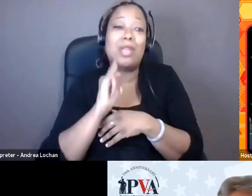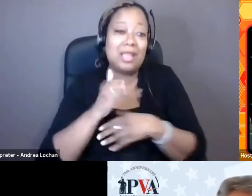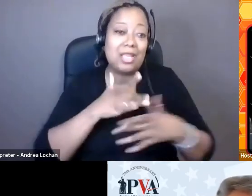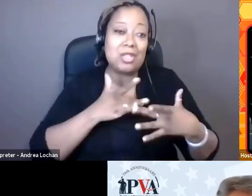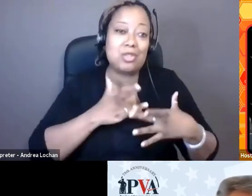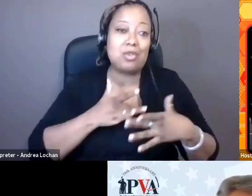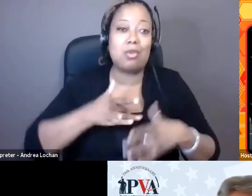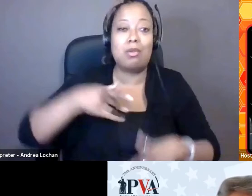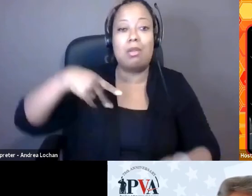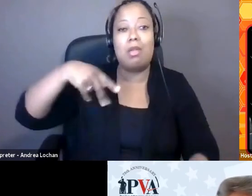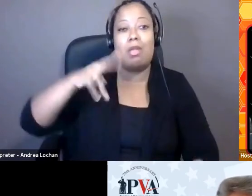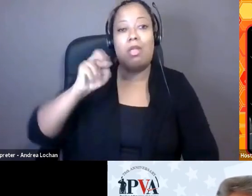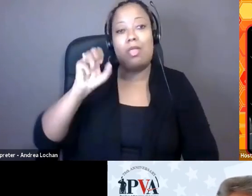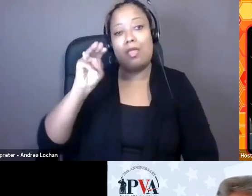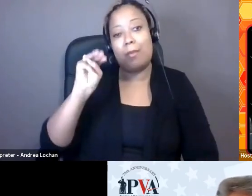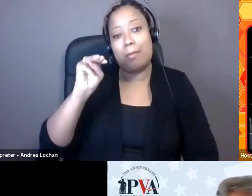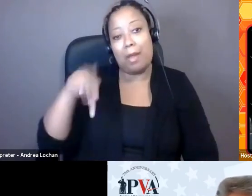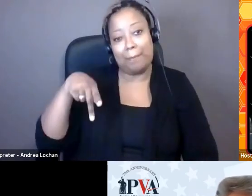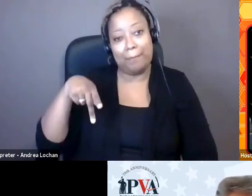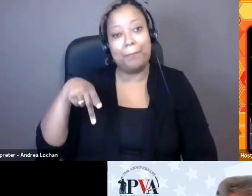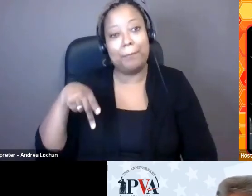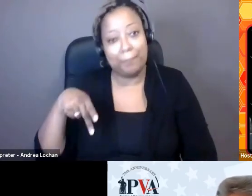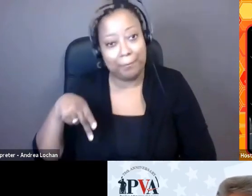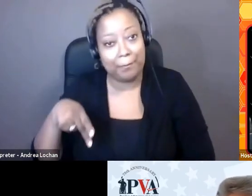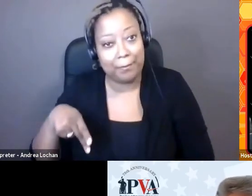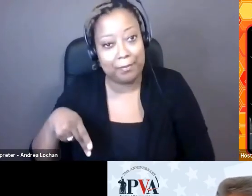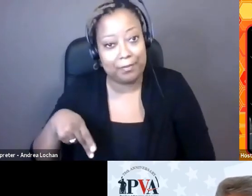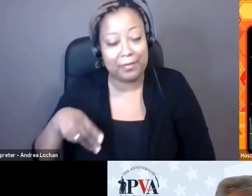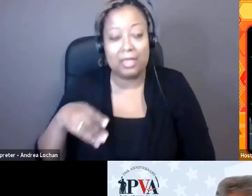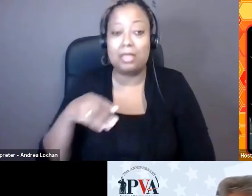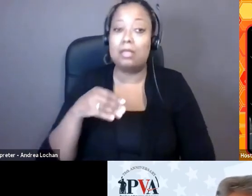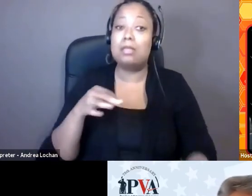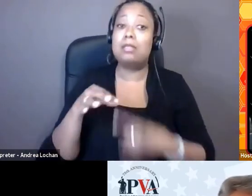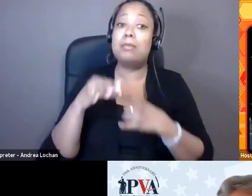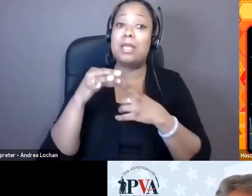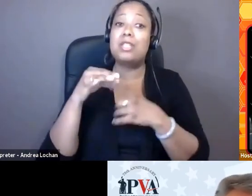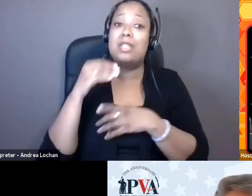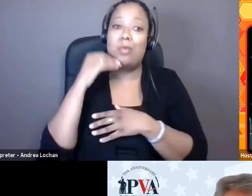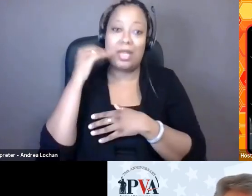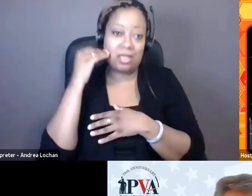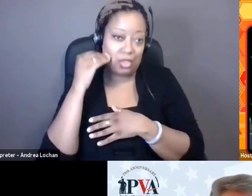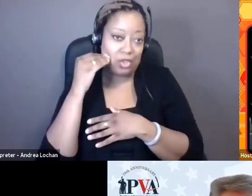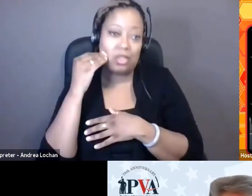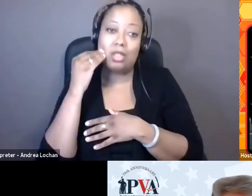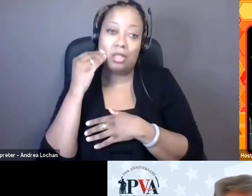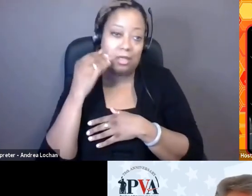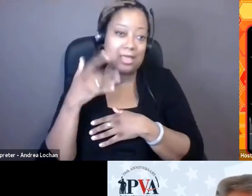elevators. So they do, especially residentially, typically only going one floor.